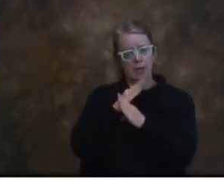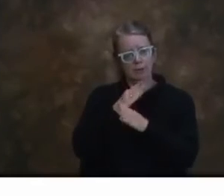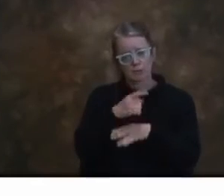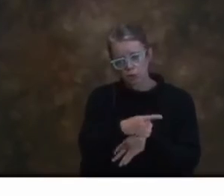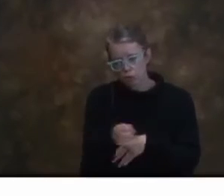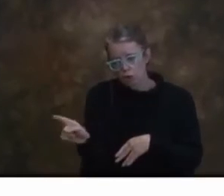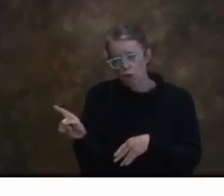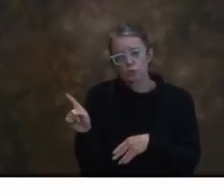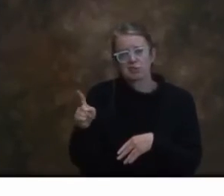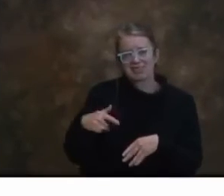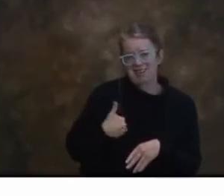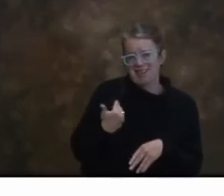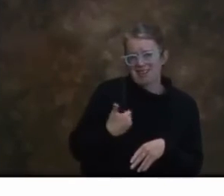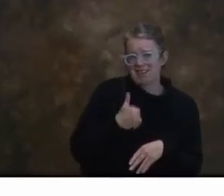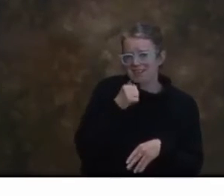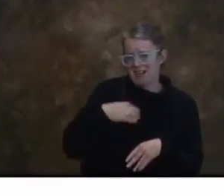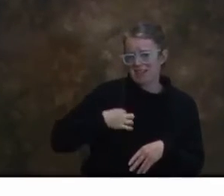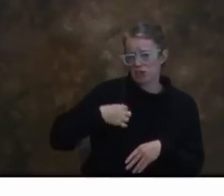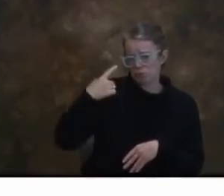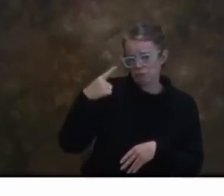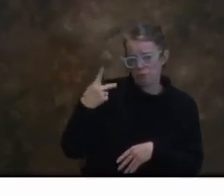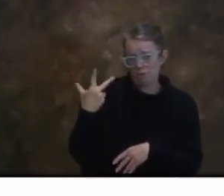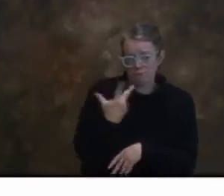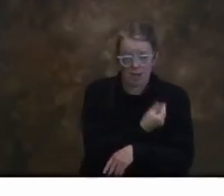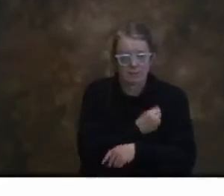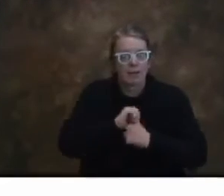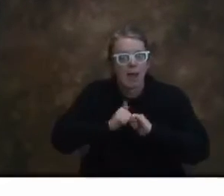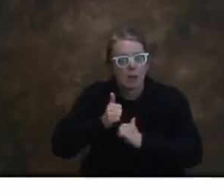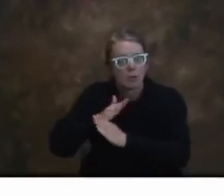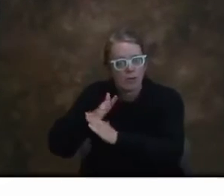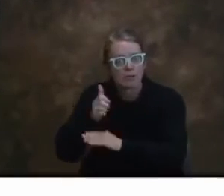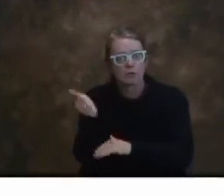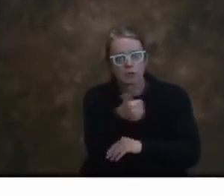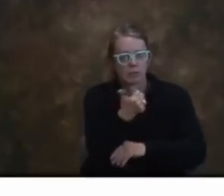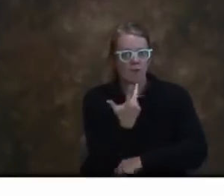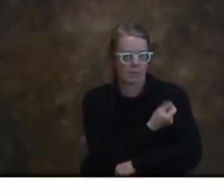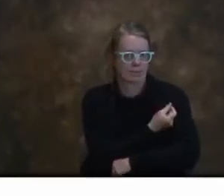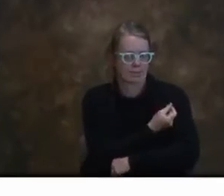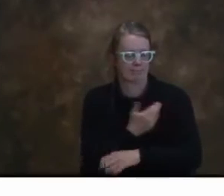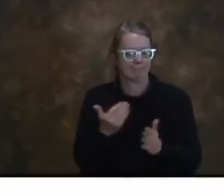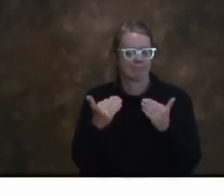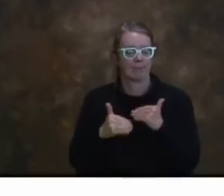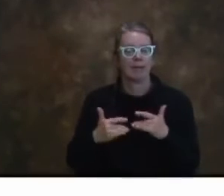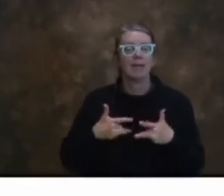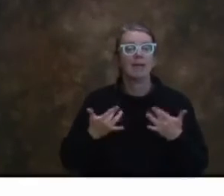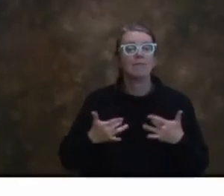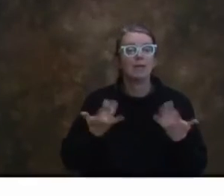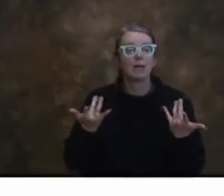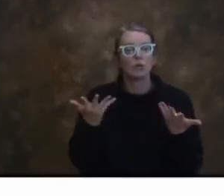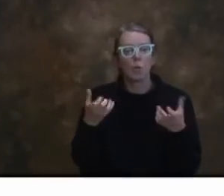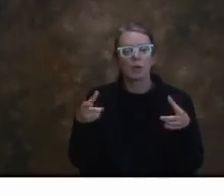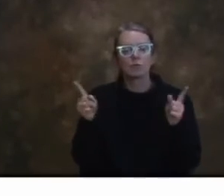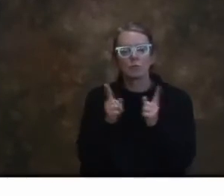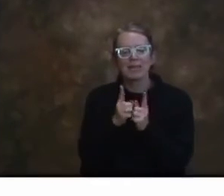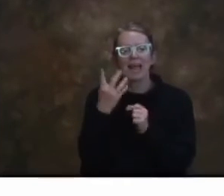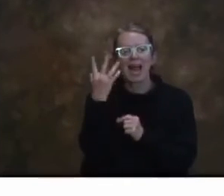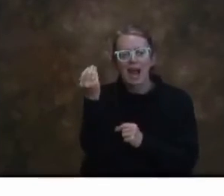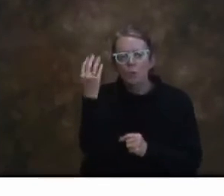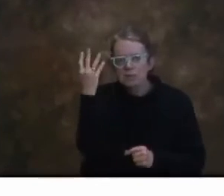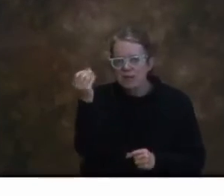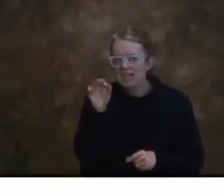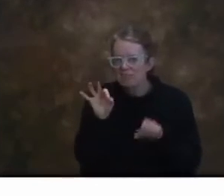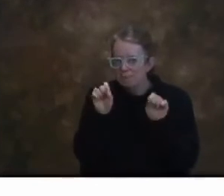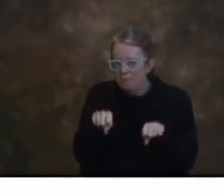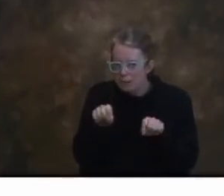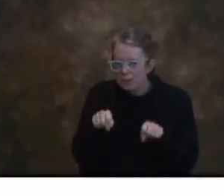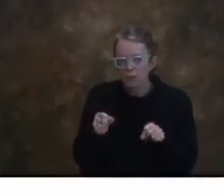yet eligible for vaccination by getting vaccinated, plan events outdoors if possible, and avoid crowded